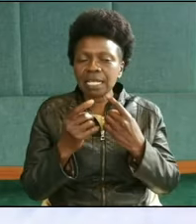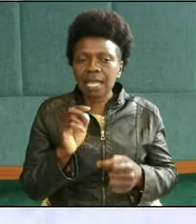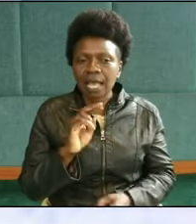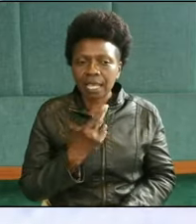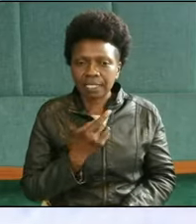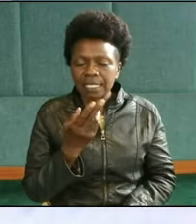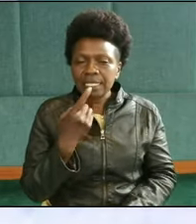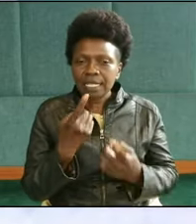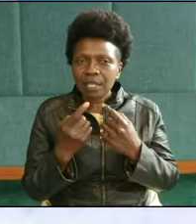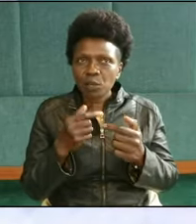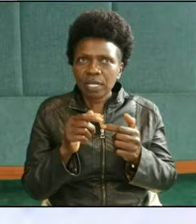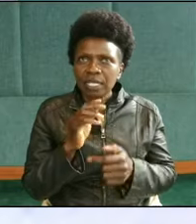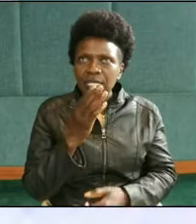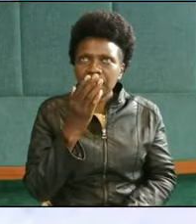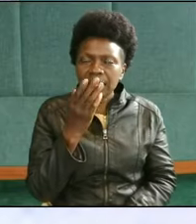that when he